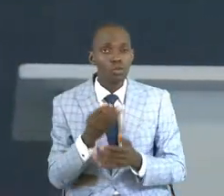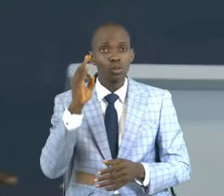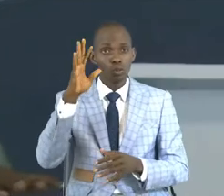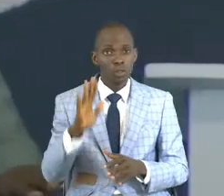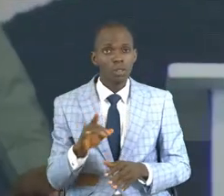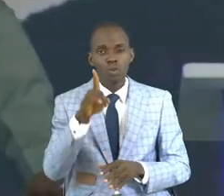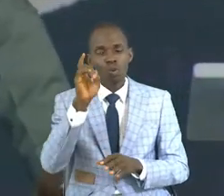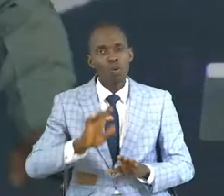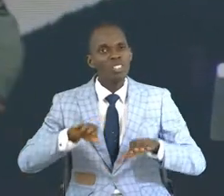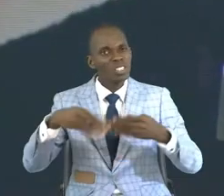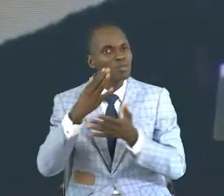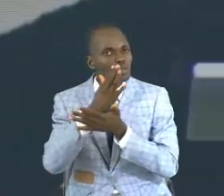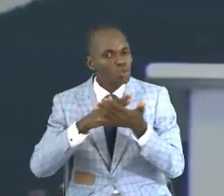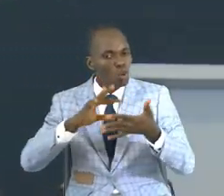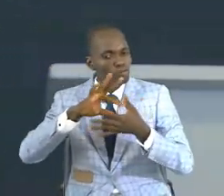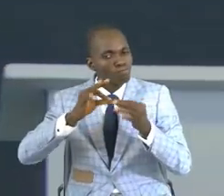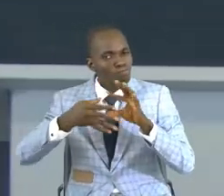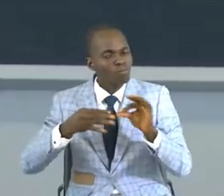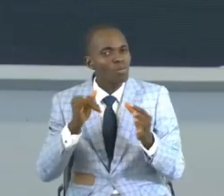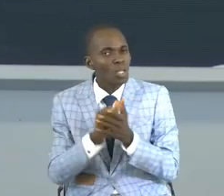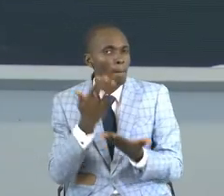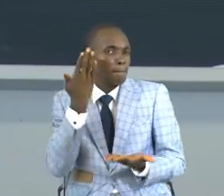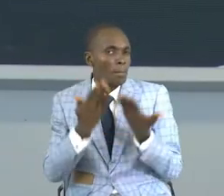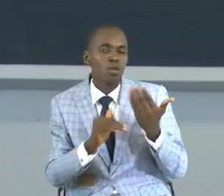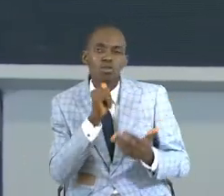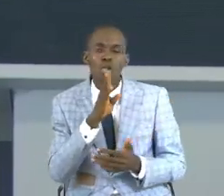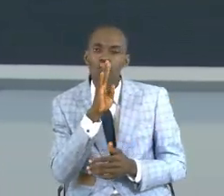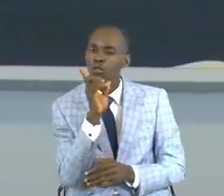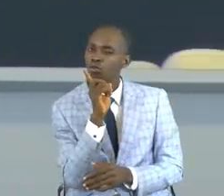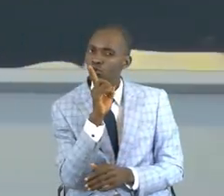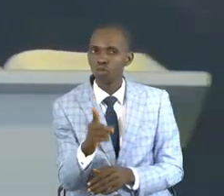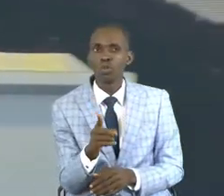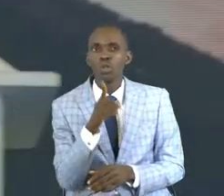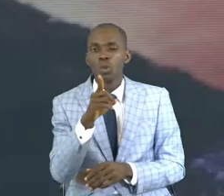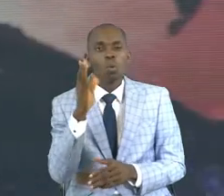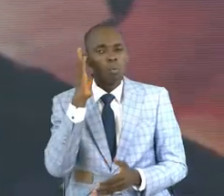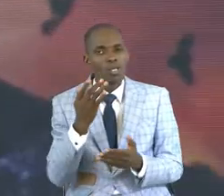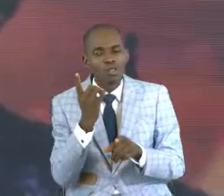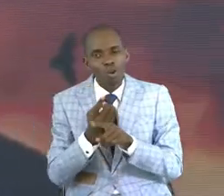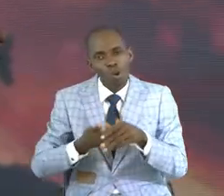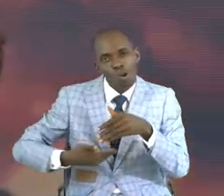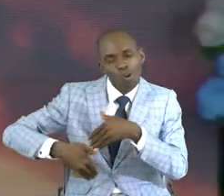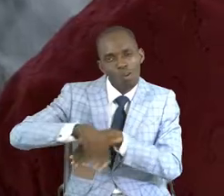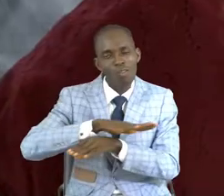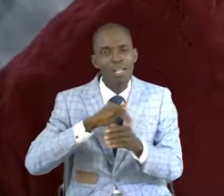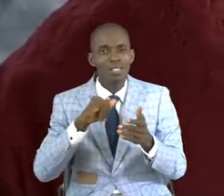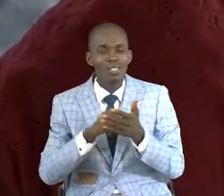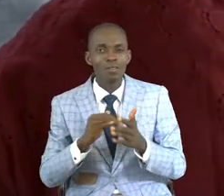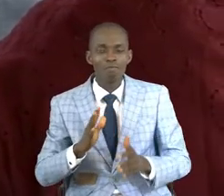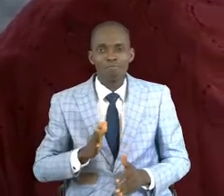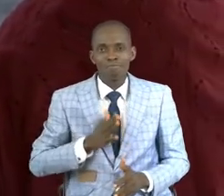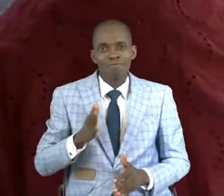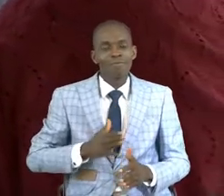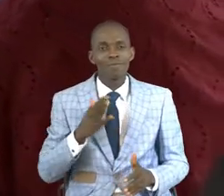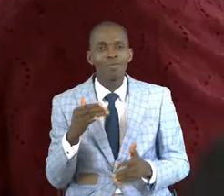are not true, and you must wrap them up in deception and lying, so that they say